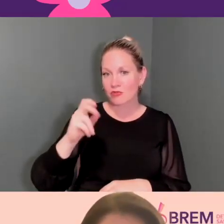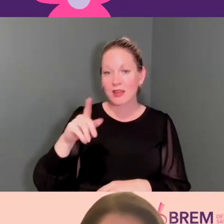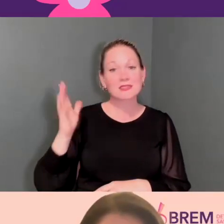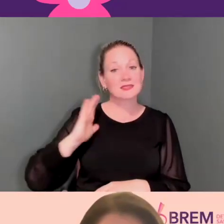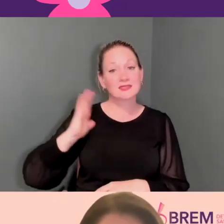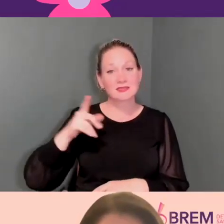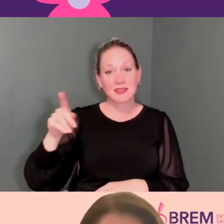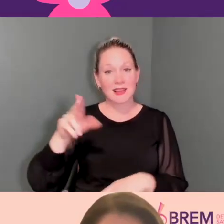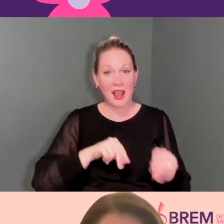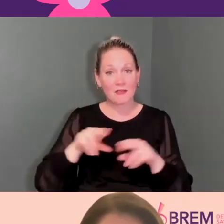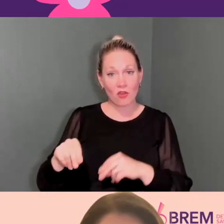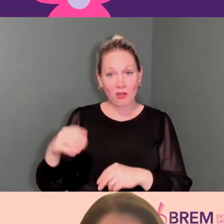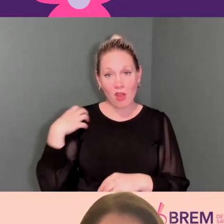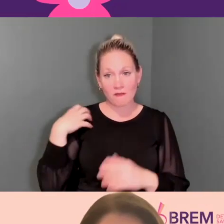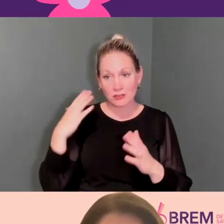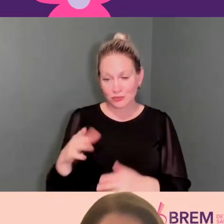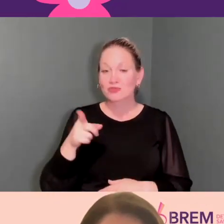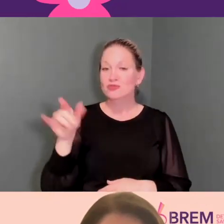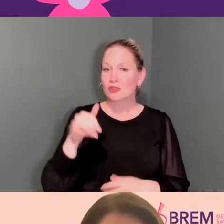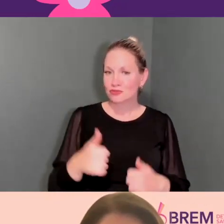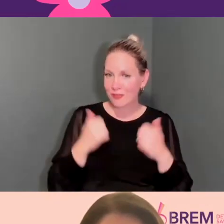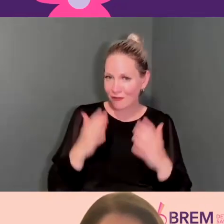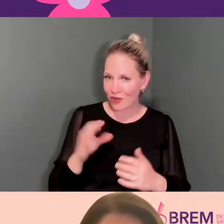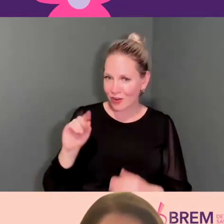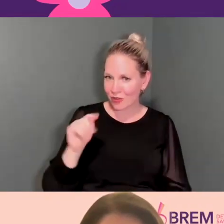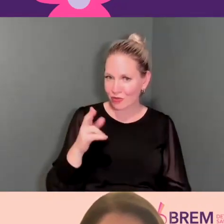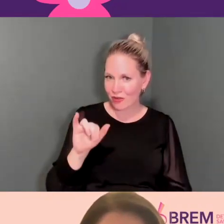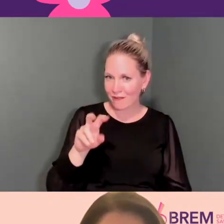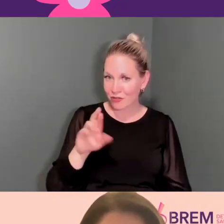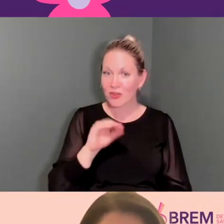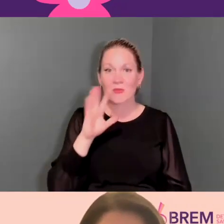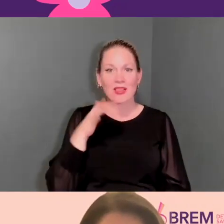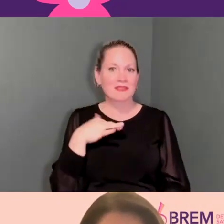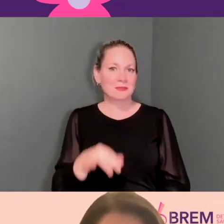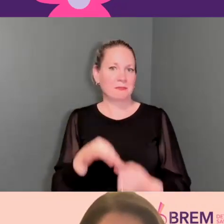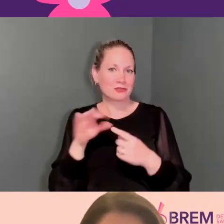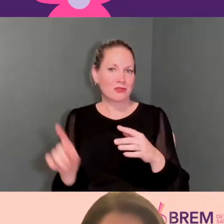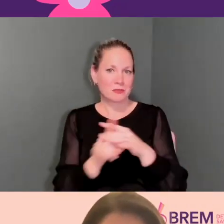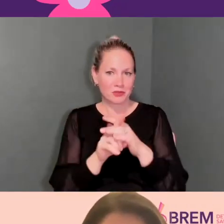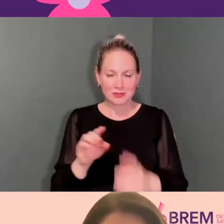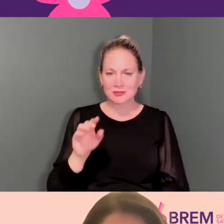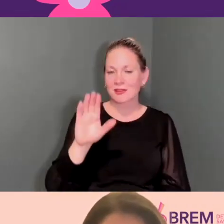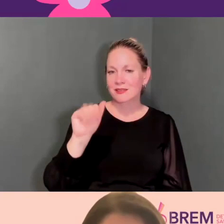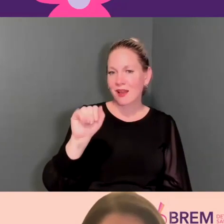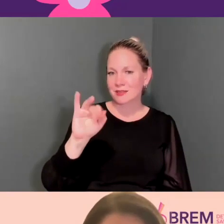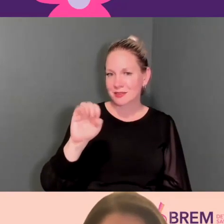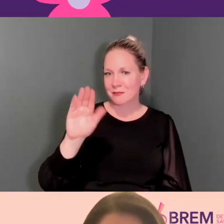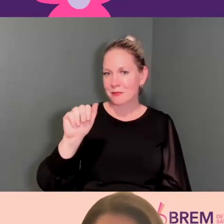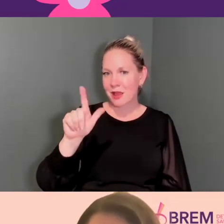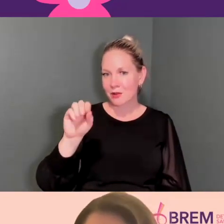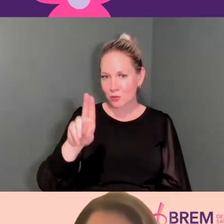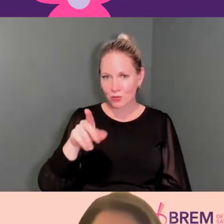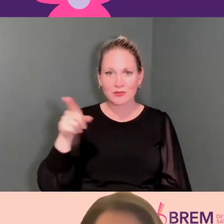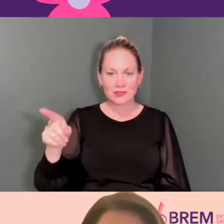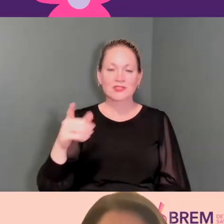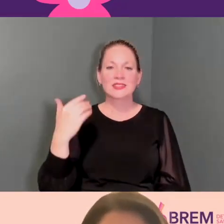entrepreneur and a survivor thriver. And we'll have a special appearance by Cassie Ballou, Miss District of Columbia, USA